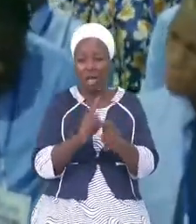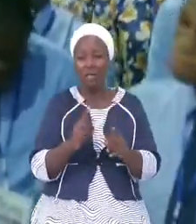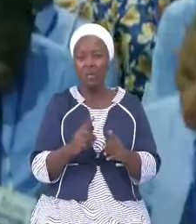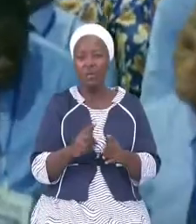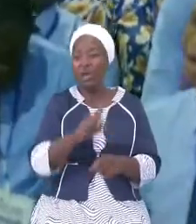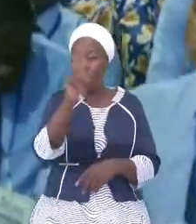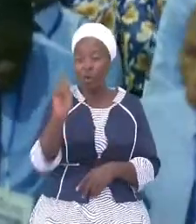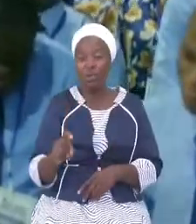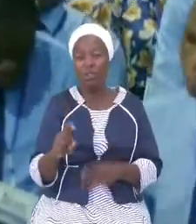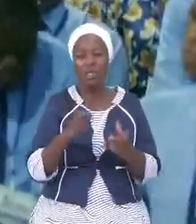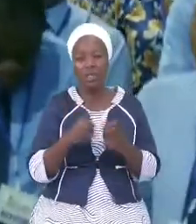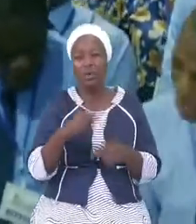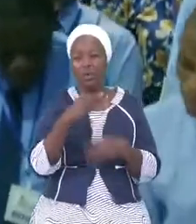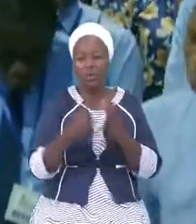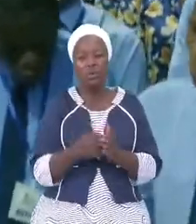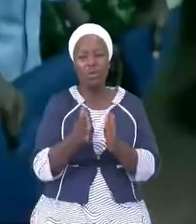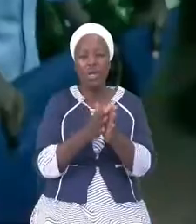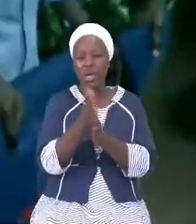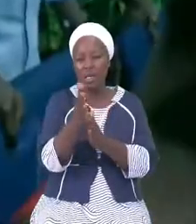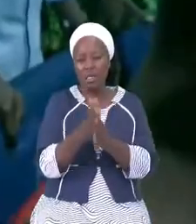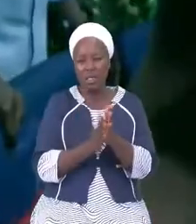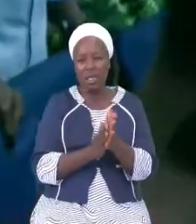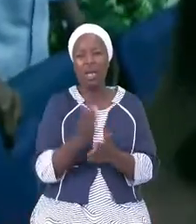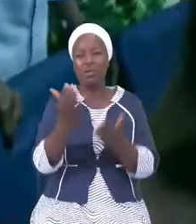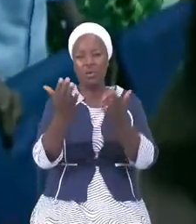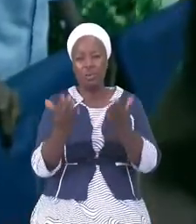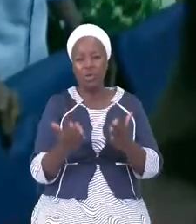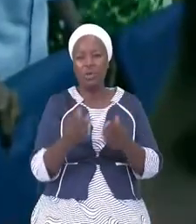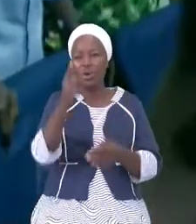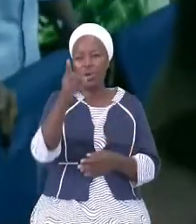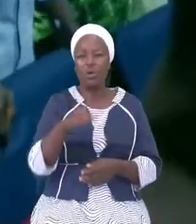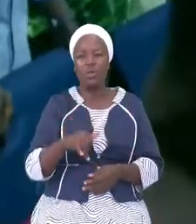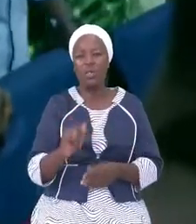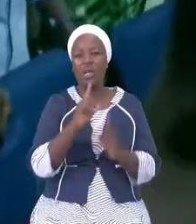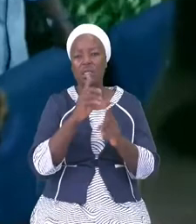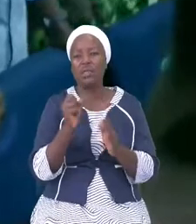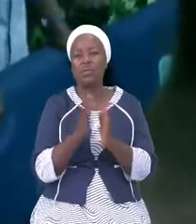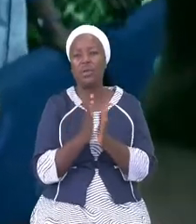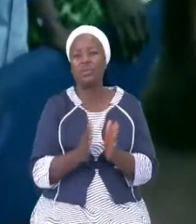desire. God still answers prayer.